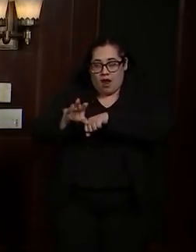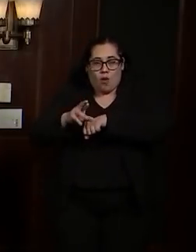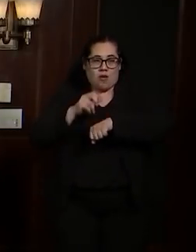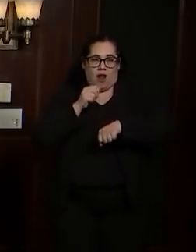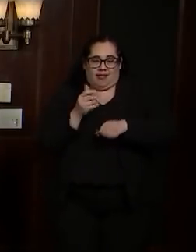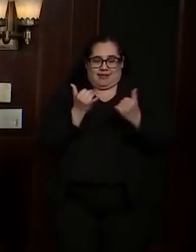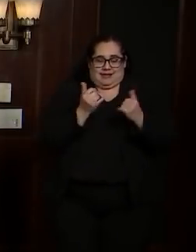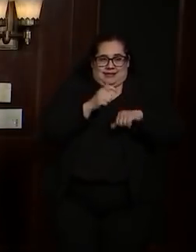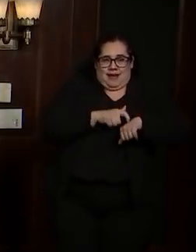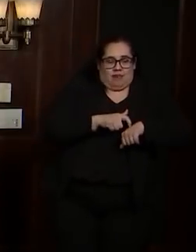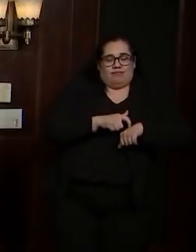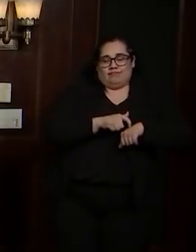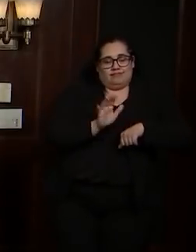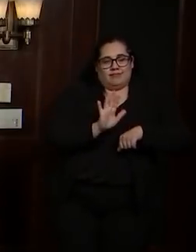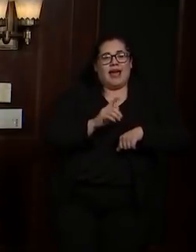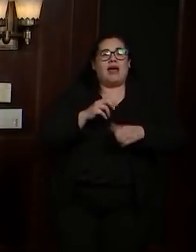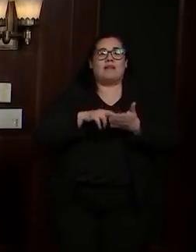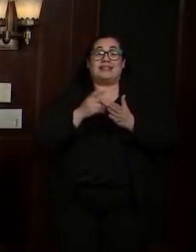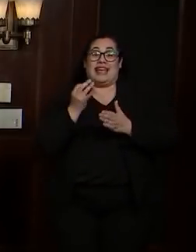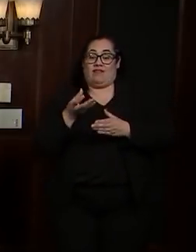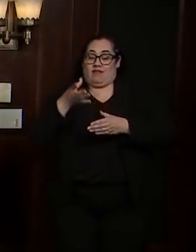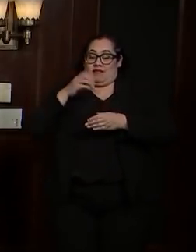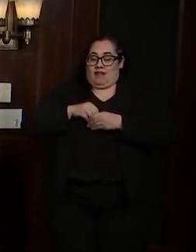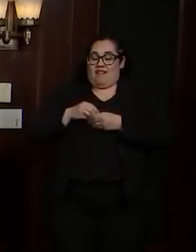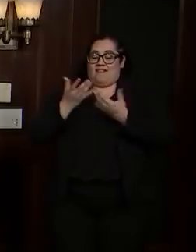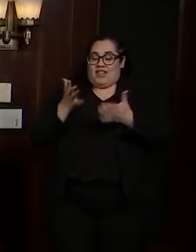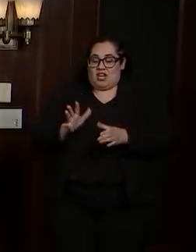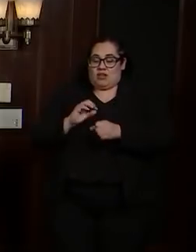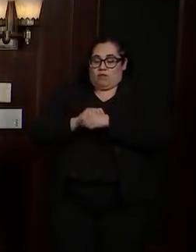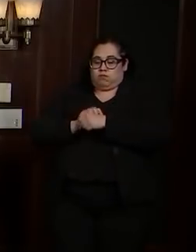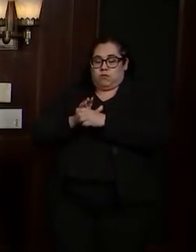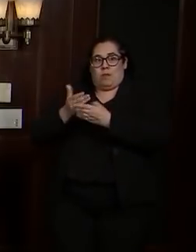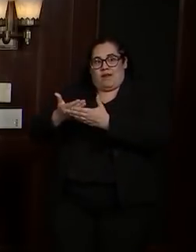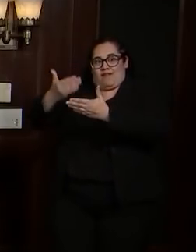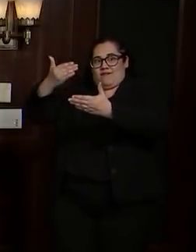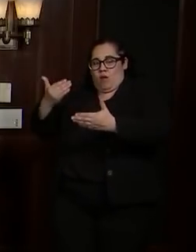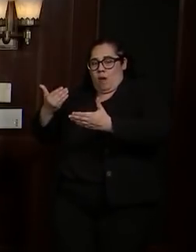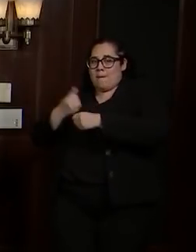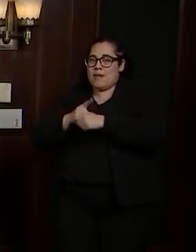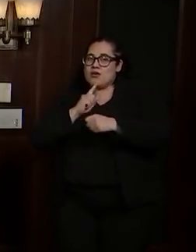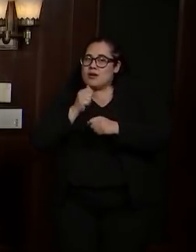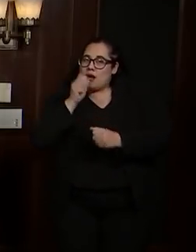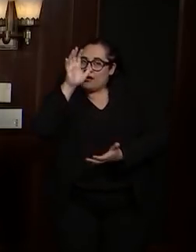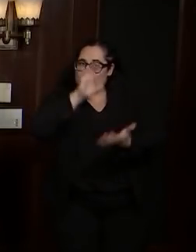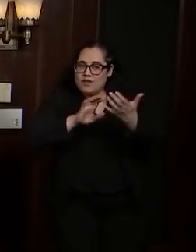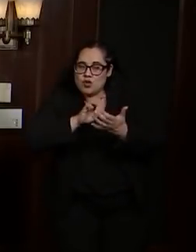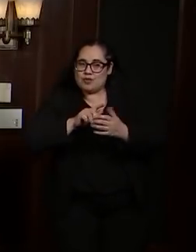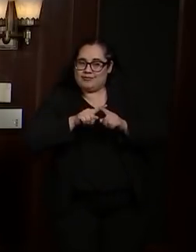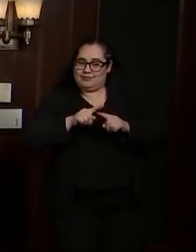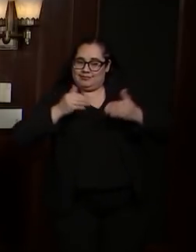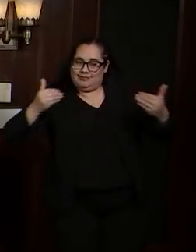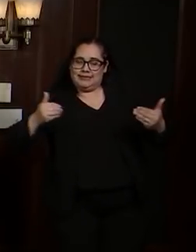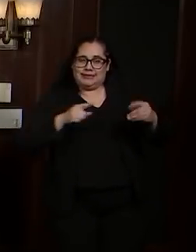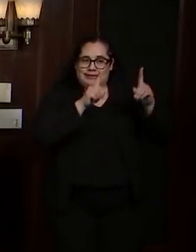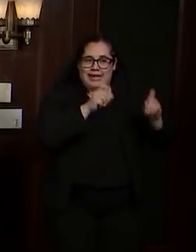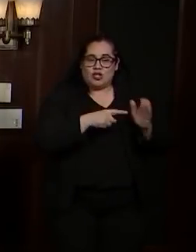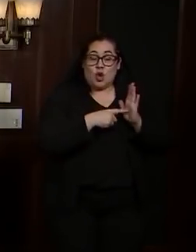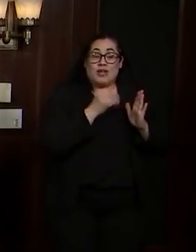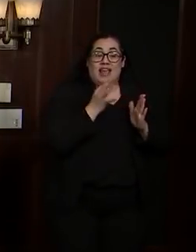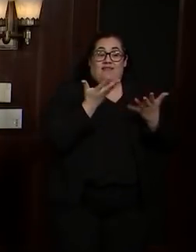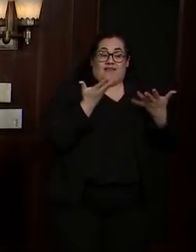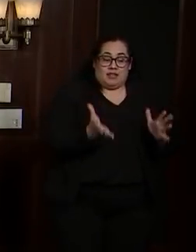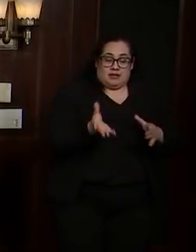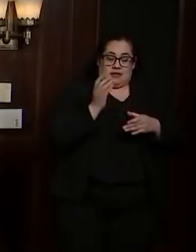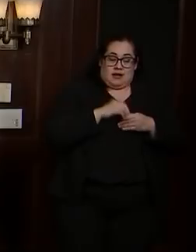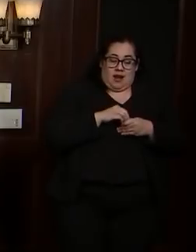particular period of time. So I just want to make sure people don't confuse the testing that really shows whether or not you're a person that's